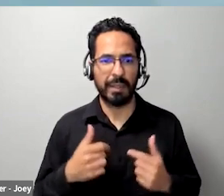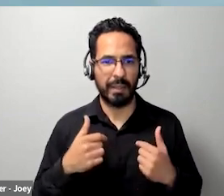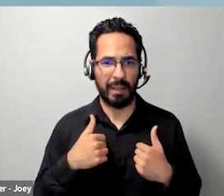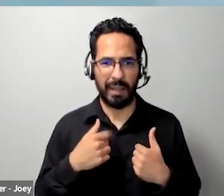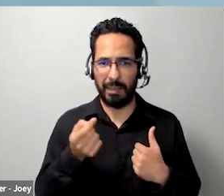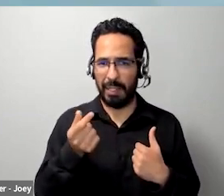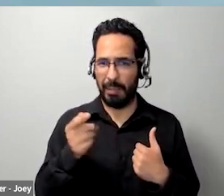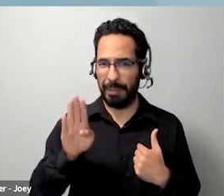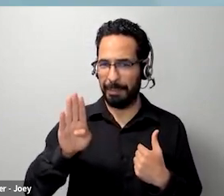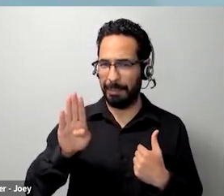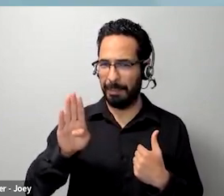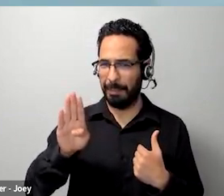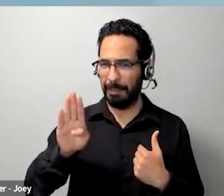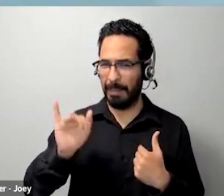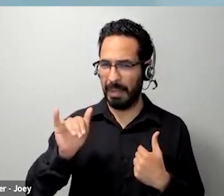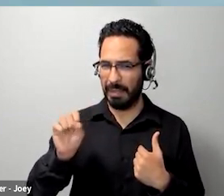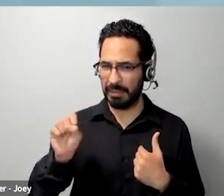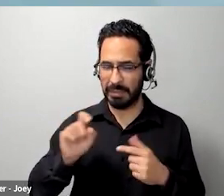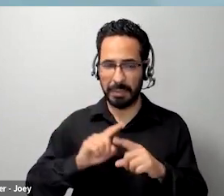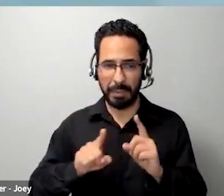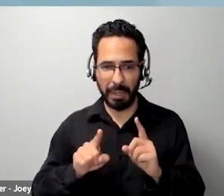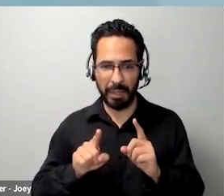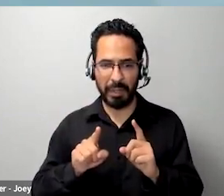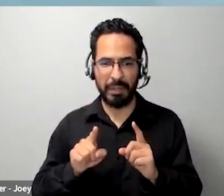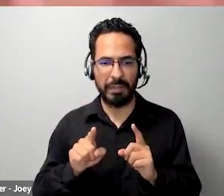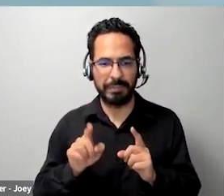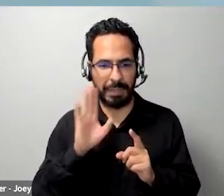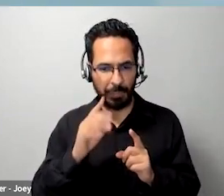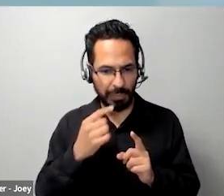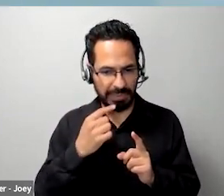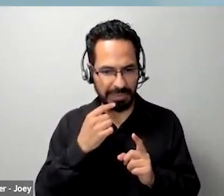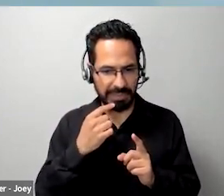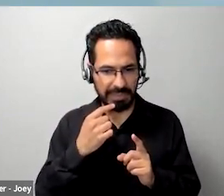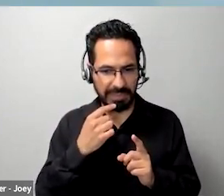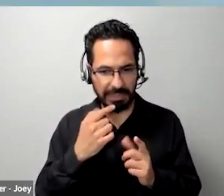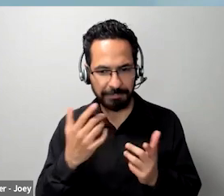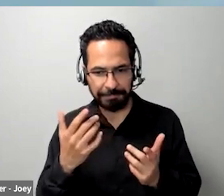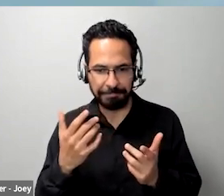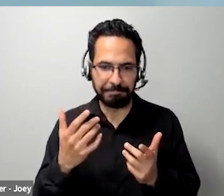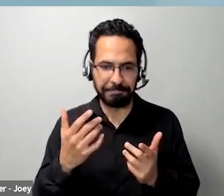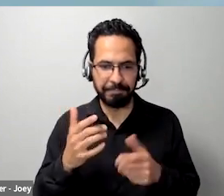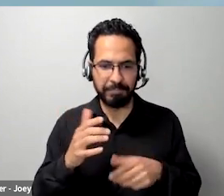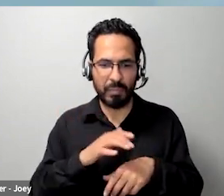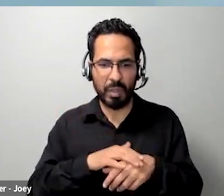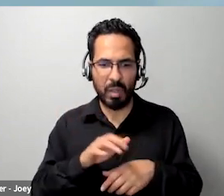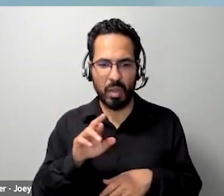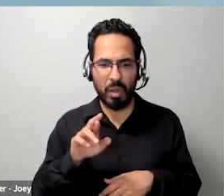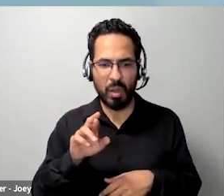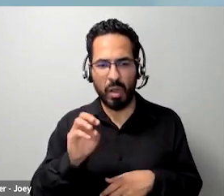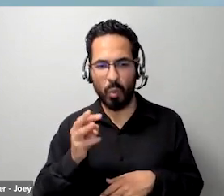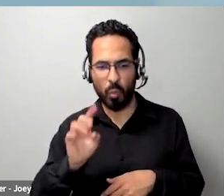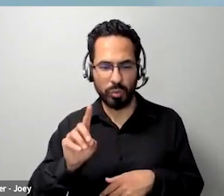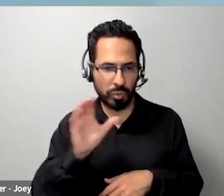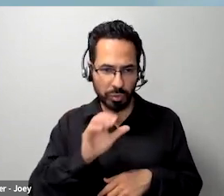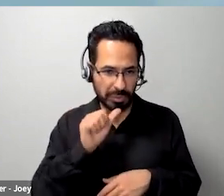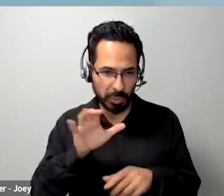little biased, but I will say that Onward Search does not do this. But generally, the bad rap is that